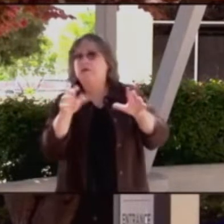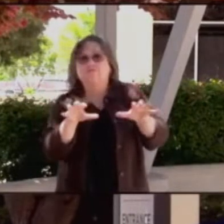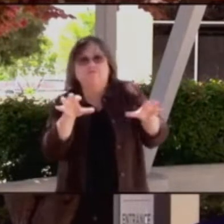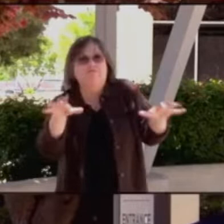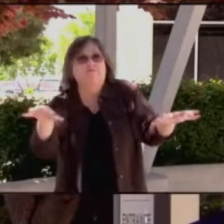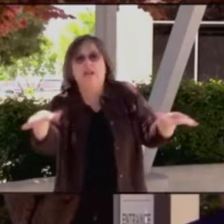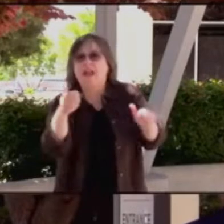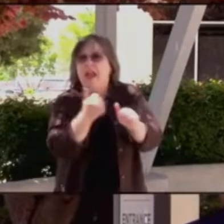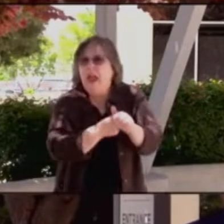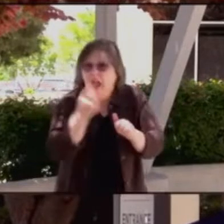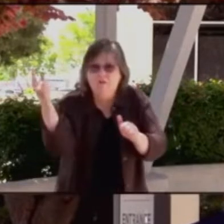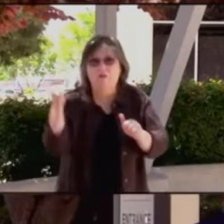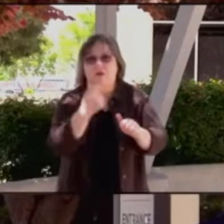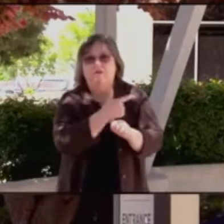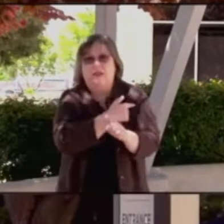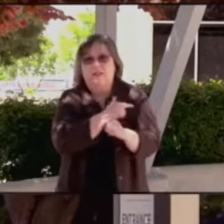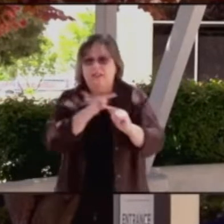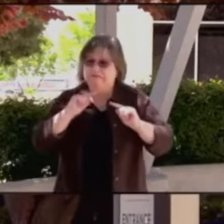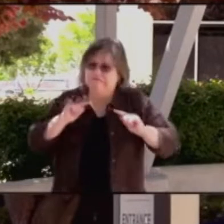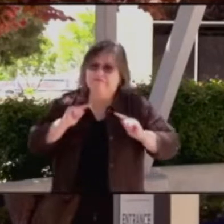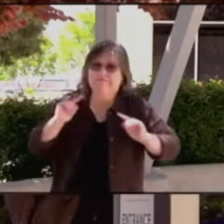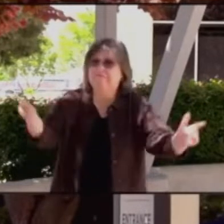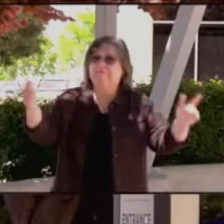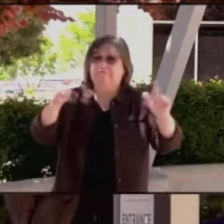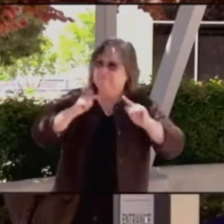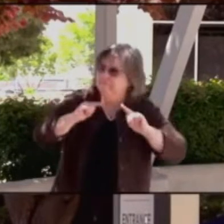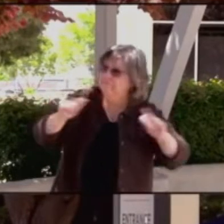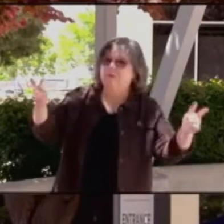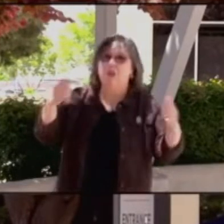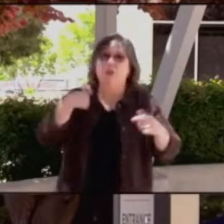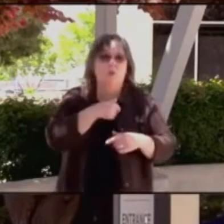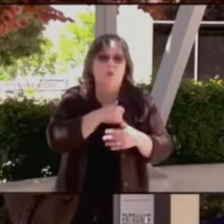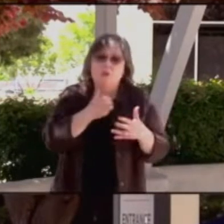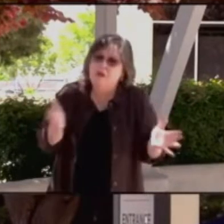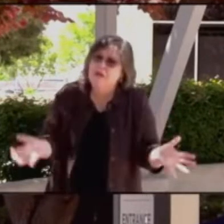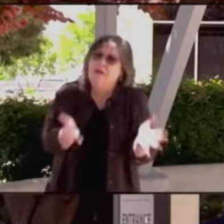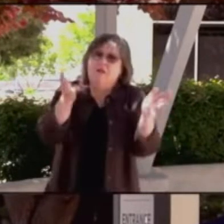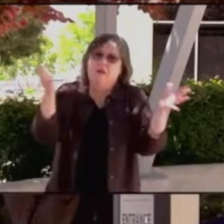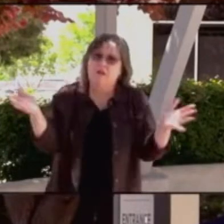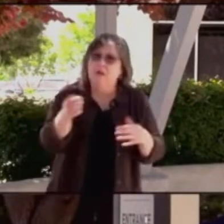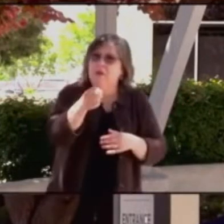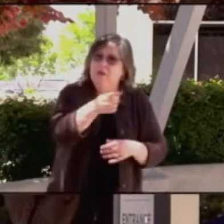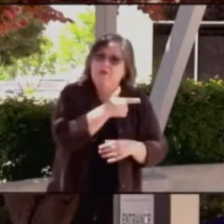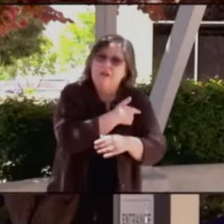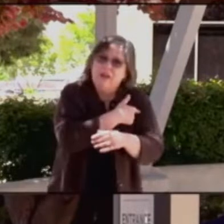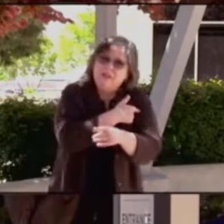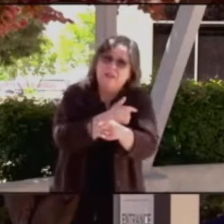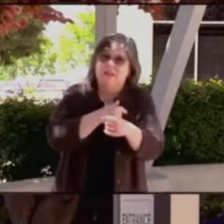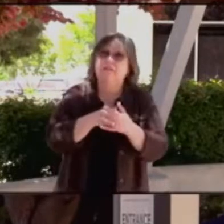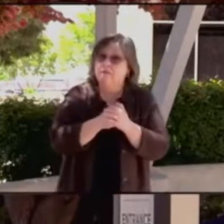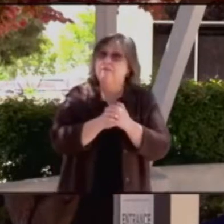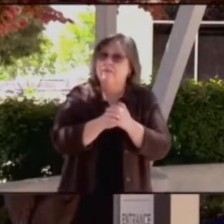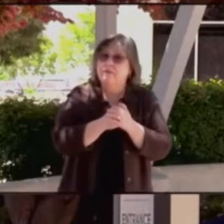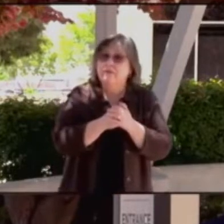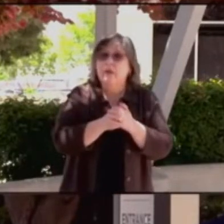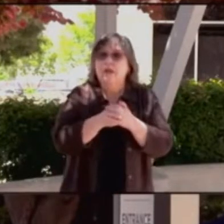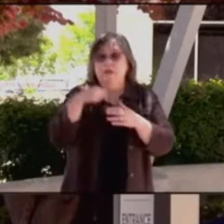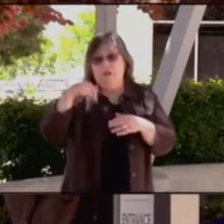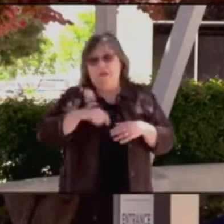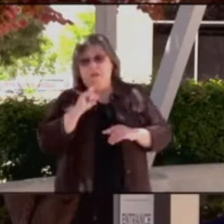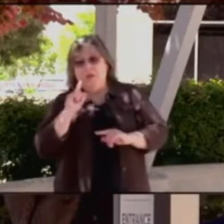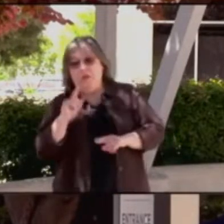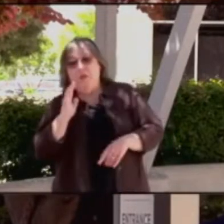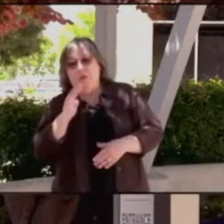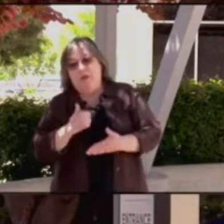vaccinated or aren't eligible to be vaccinated in the meantime. This order will help us in doing that, and it will